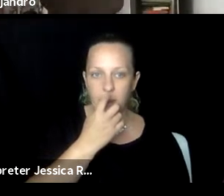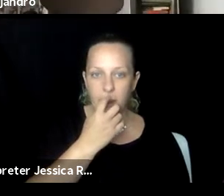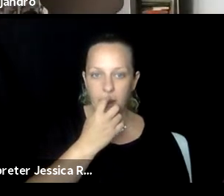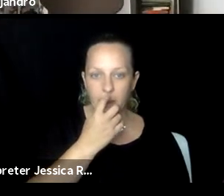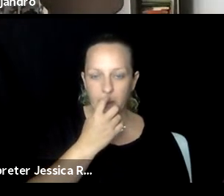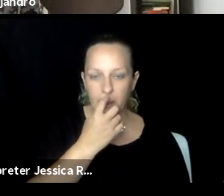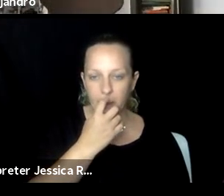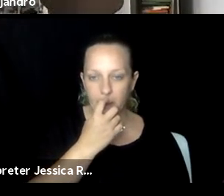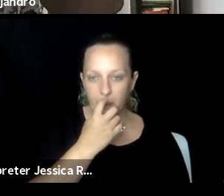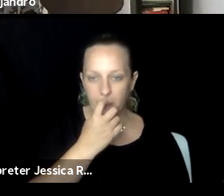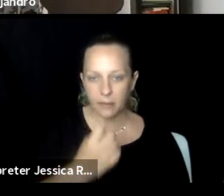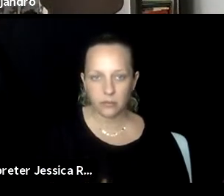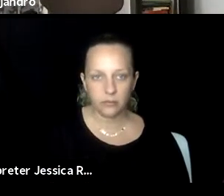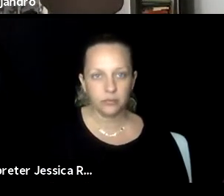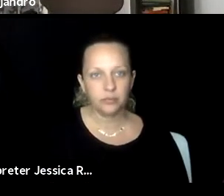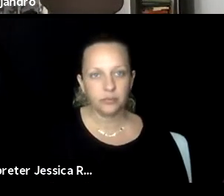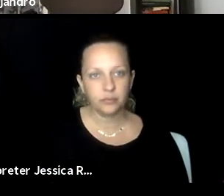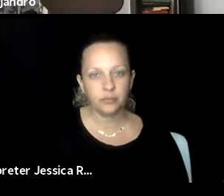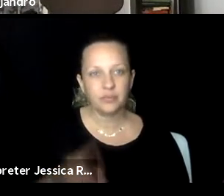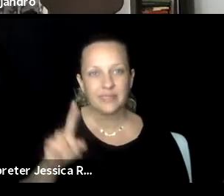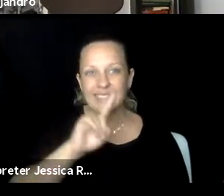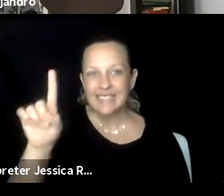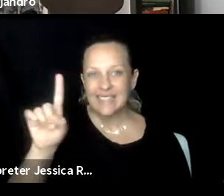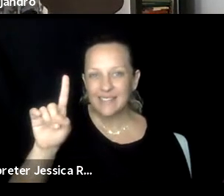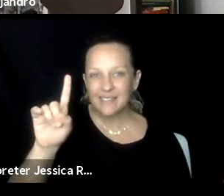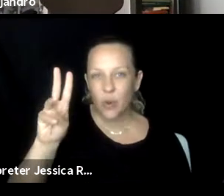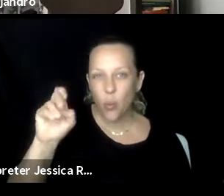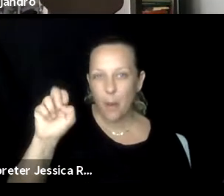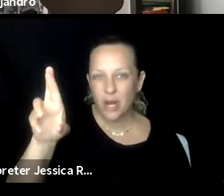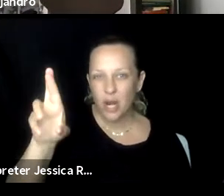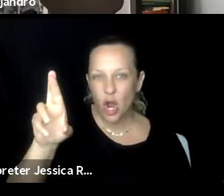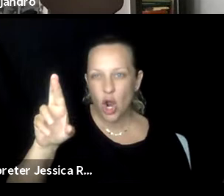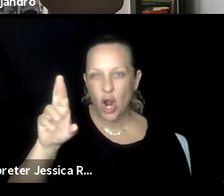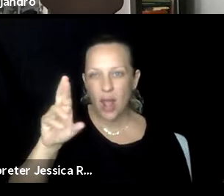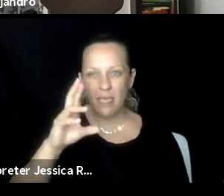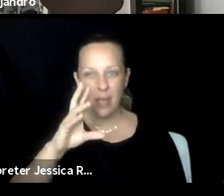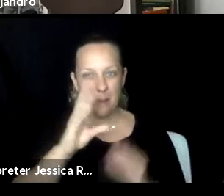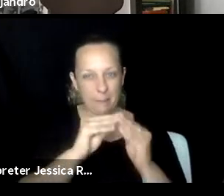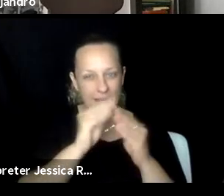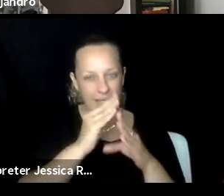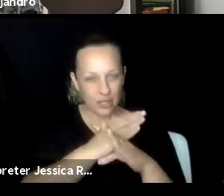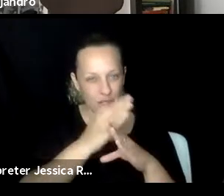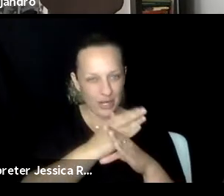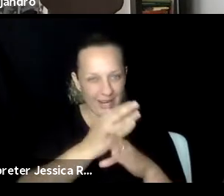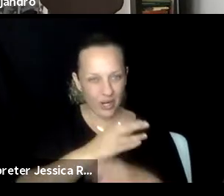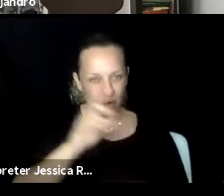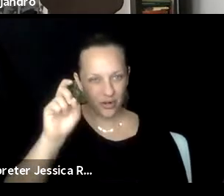Rachel, is it different in webinars than it is in meetings to share a video slide?